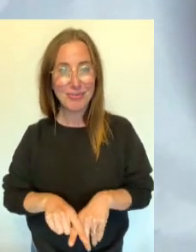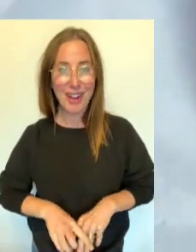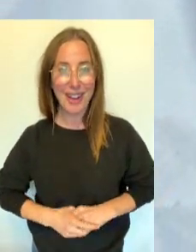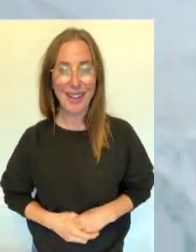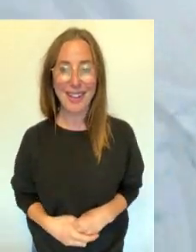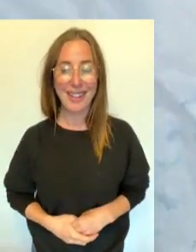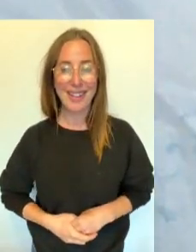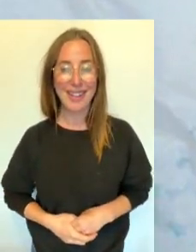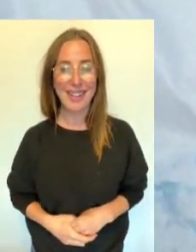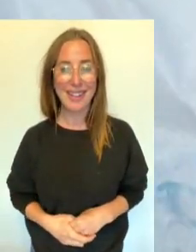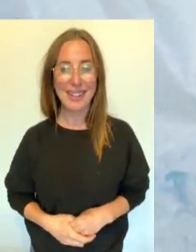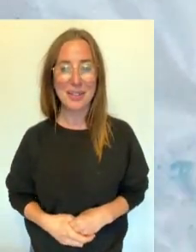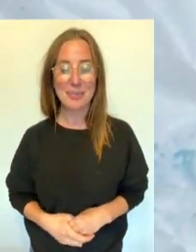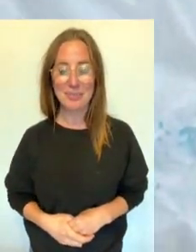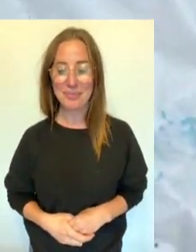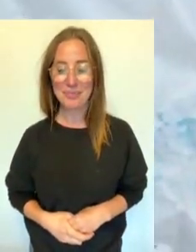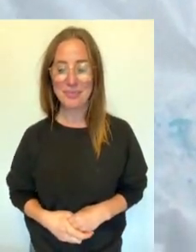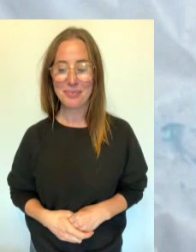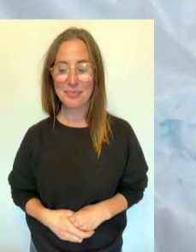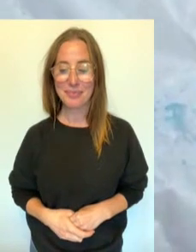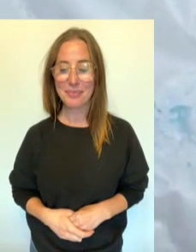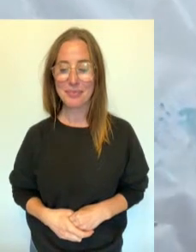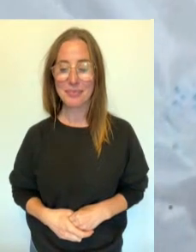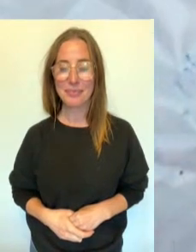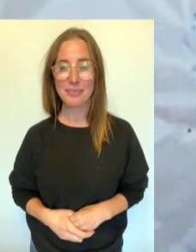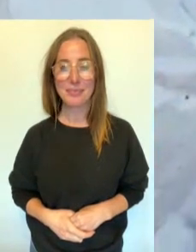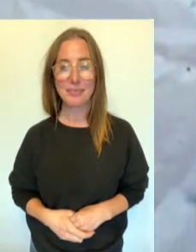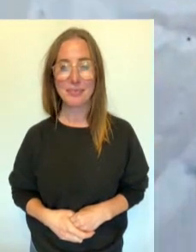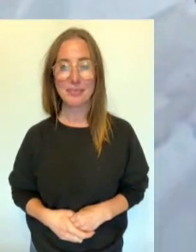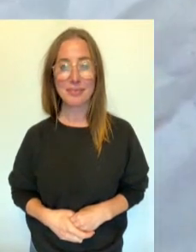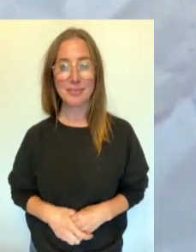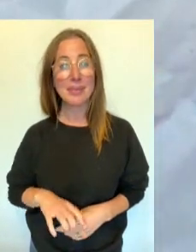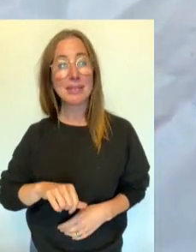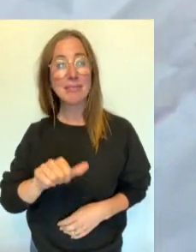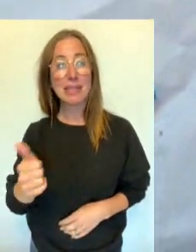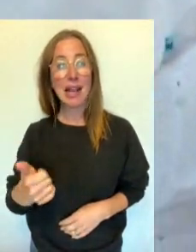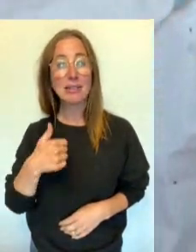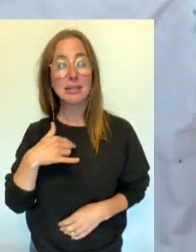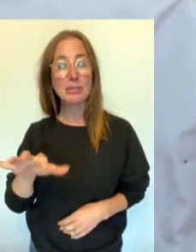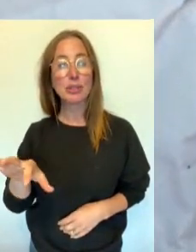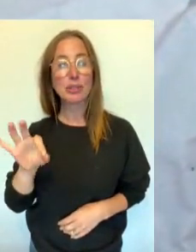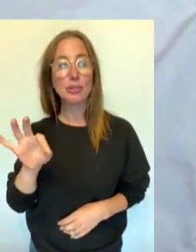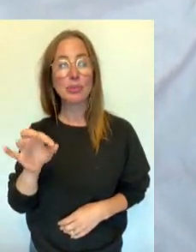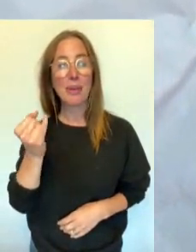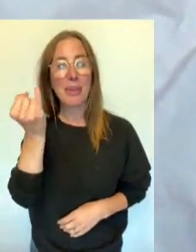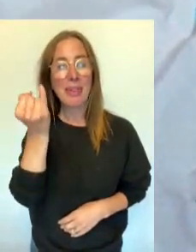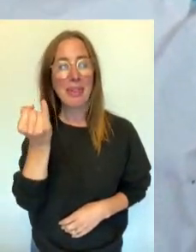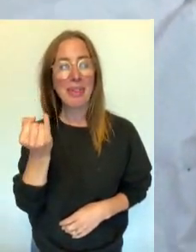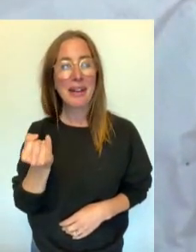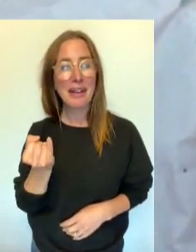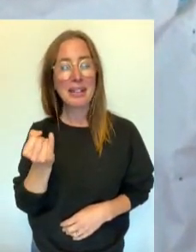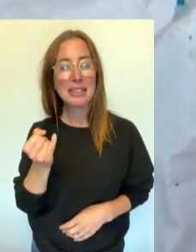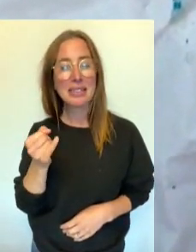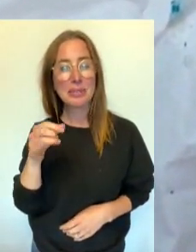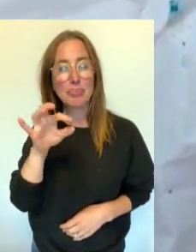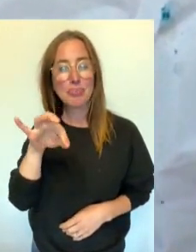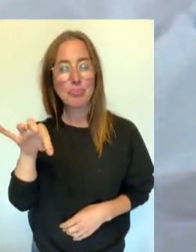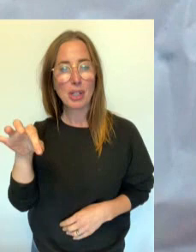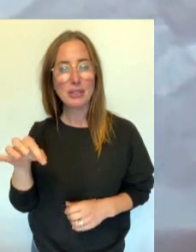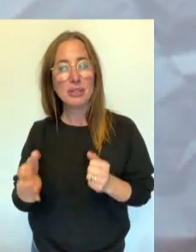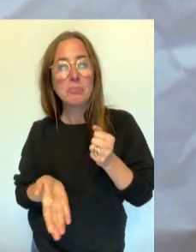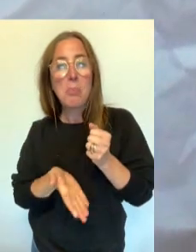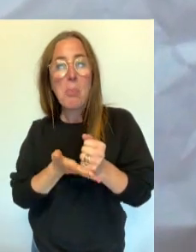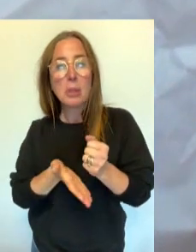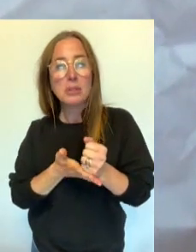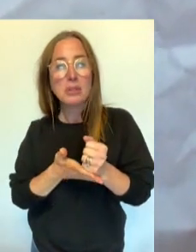Okay, now I'm going to use this much smaller end of a brush that's got a much more kind of circular shape on the